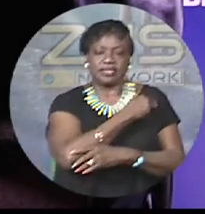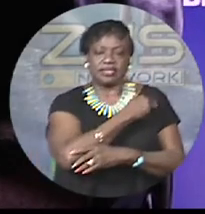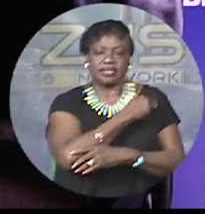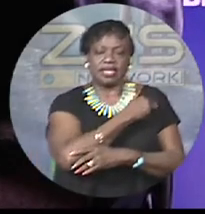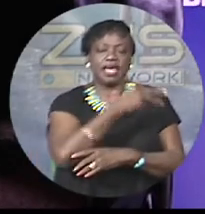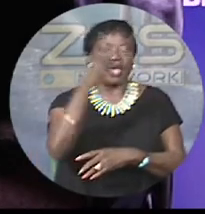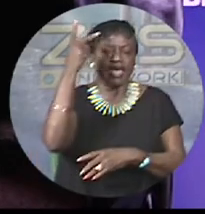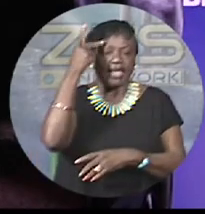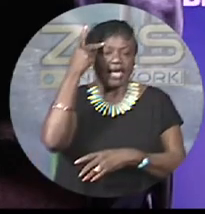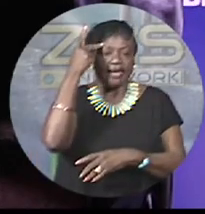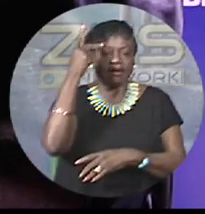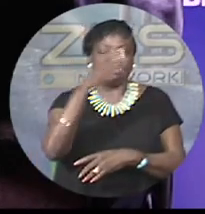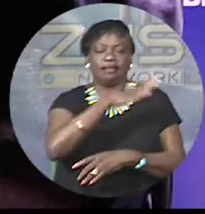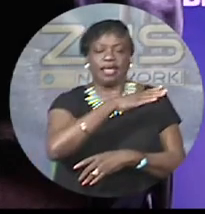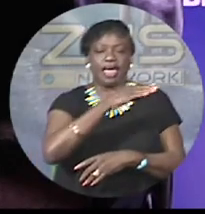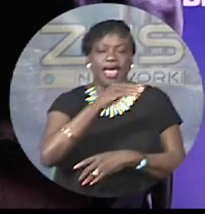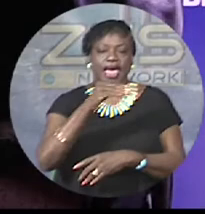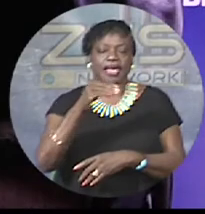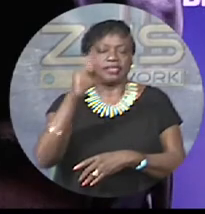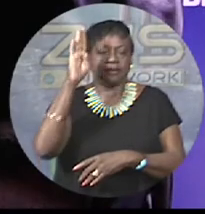Kendall, B.J.